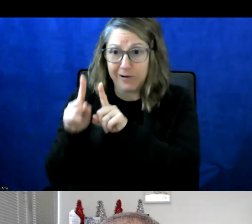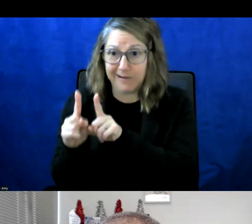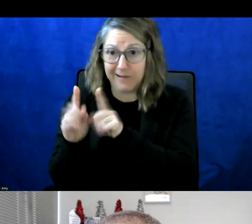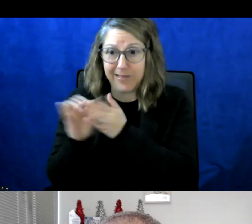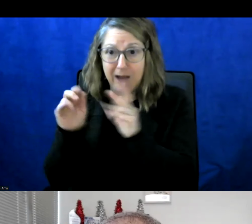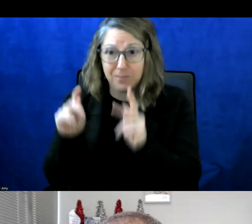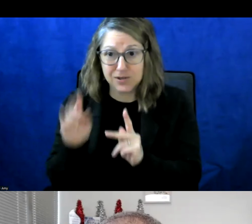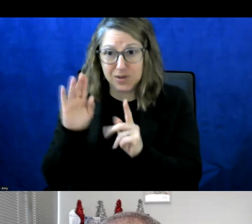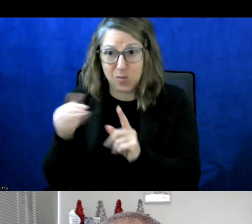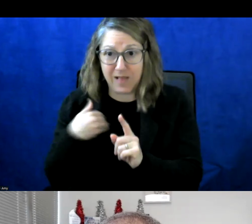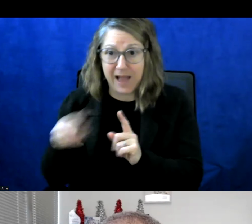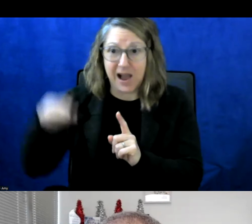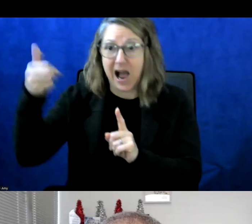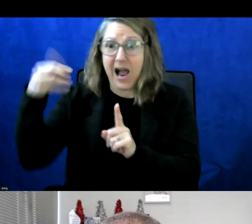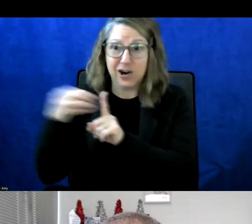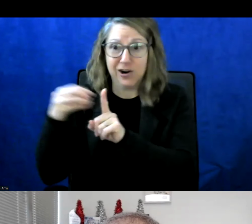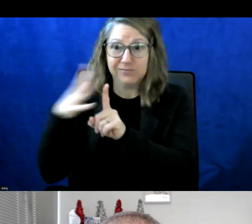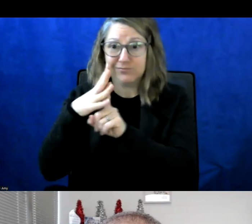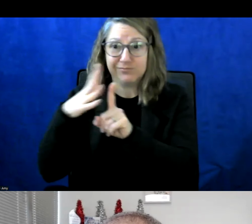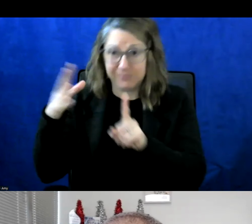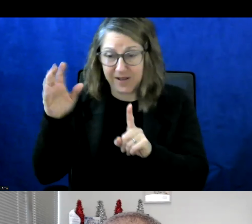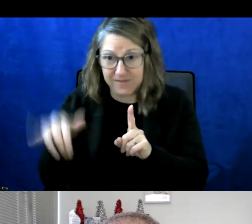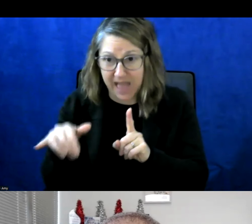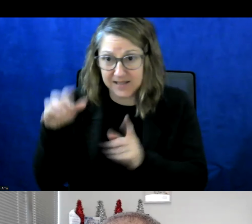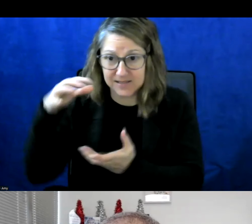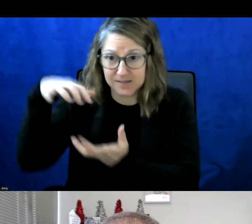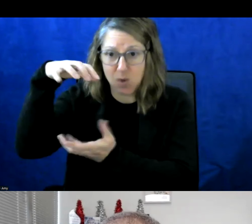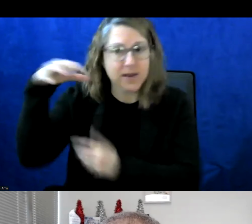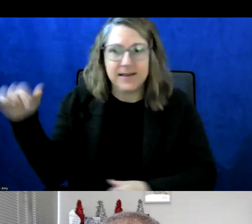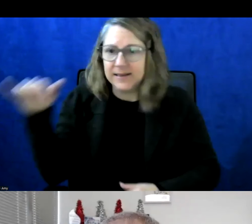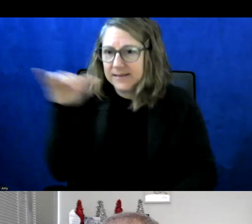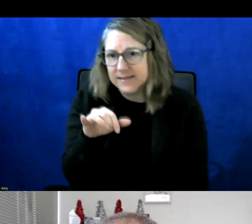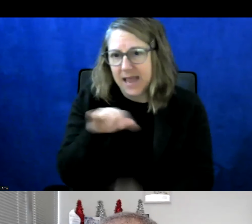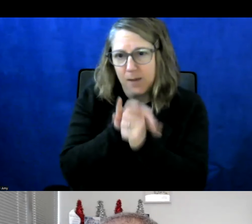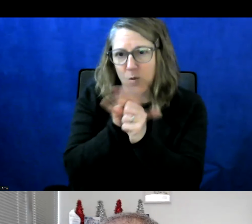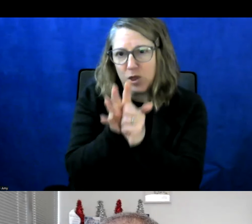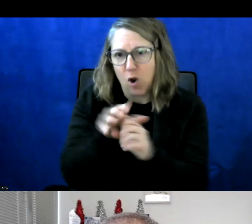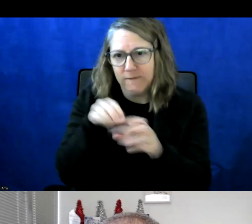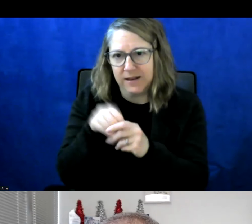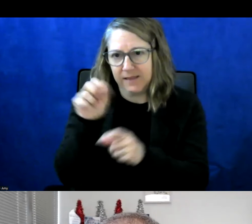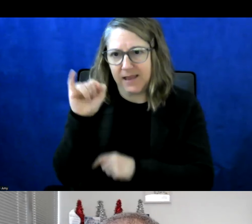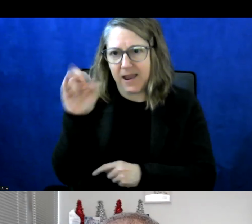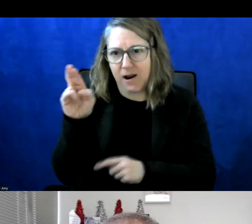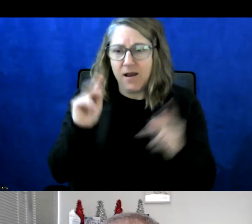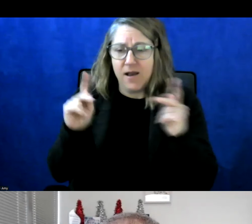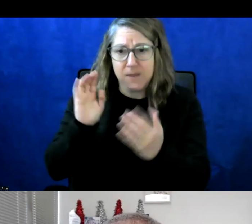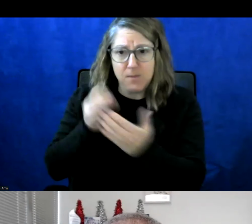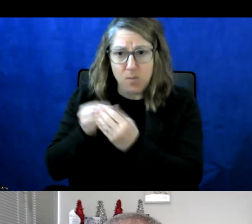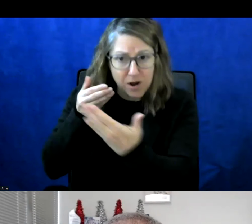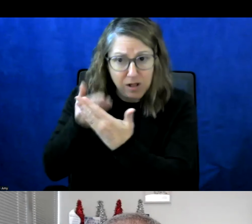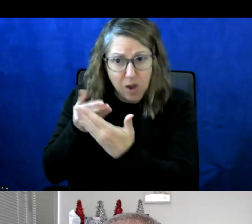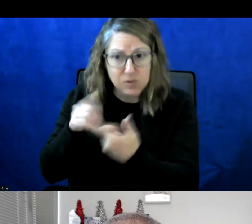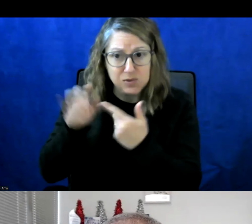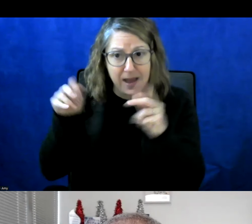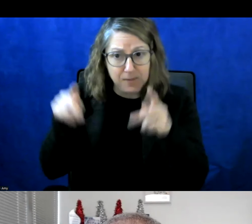to get exposed to a higher concentration of that smoke. That's exactly the way COVID is transmitted. People who are closer to that person, if that